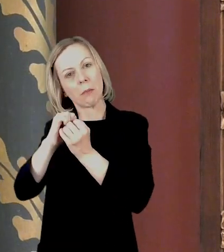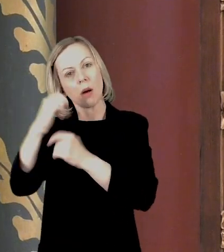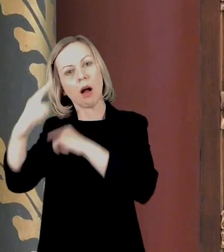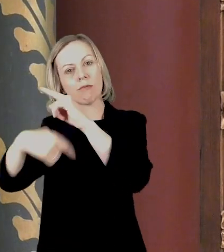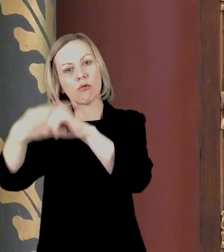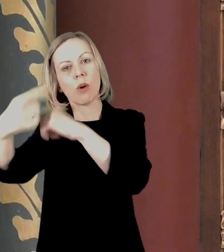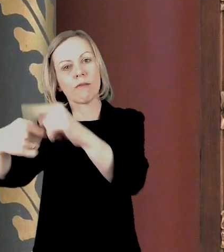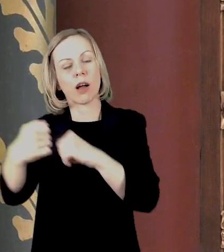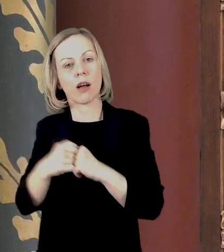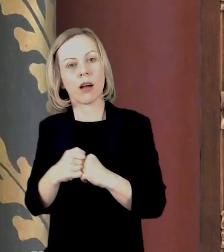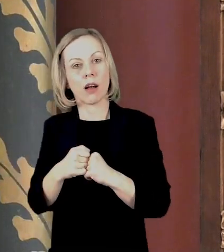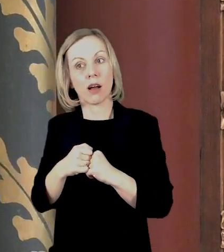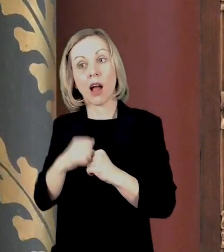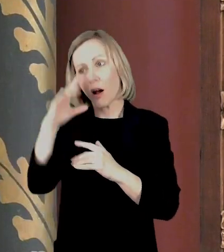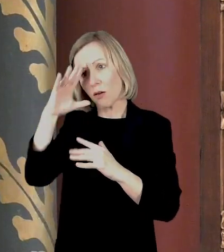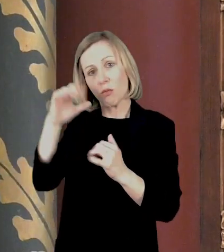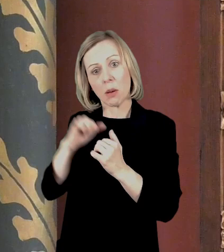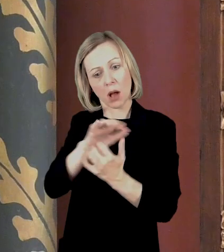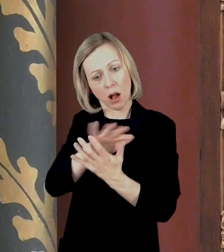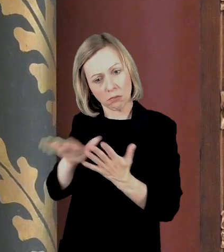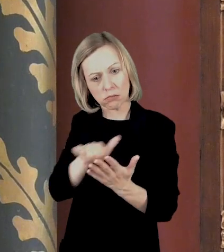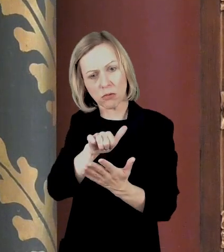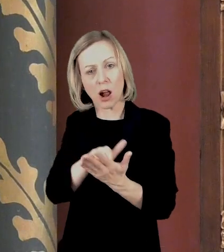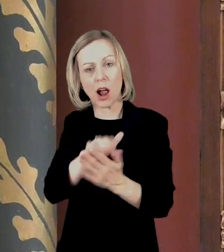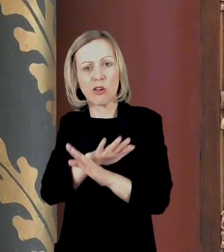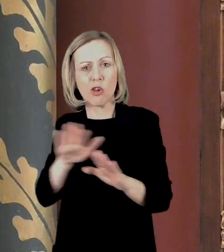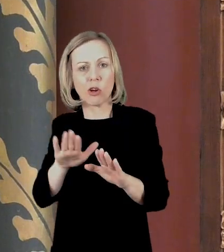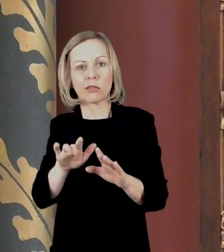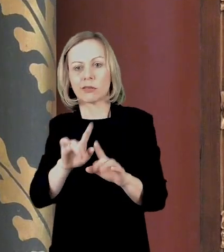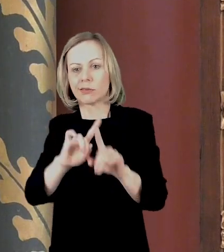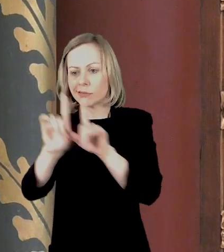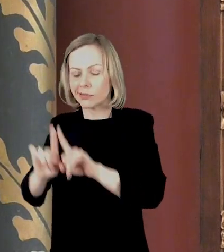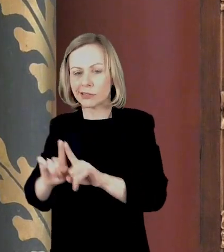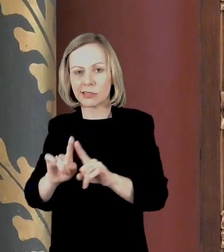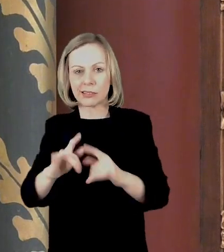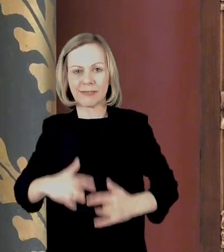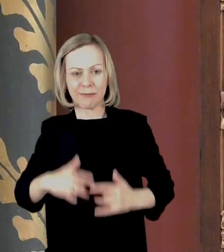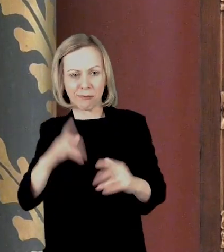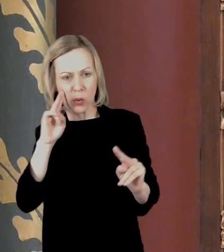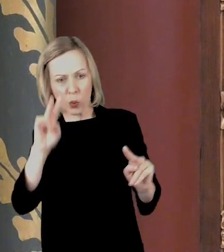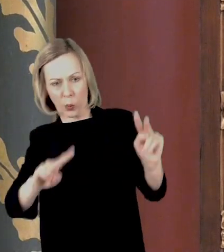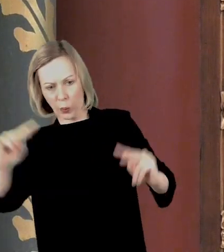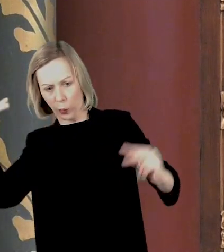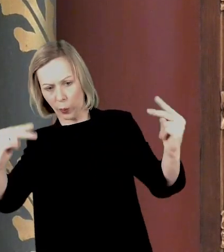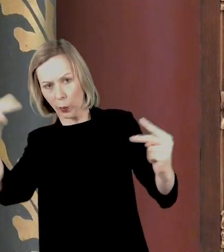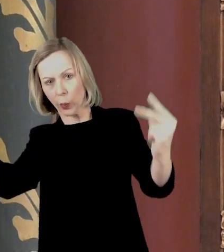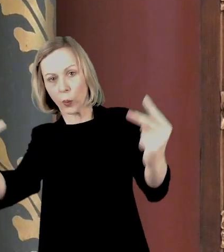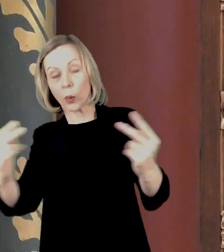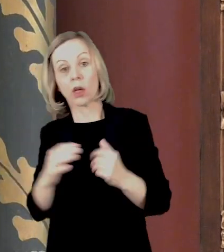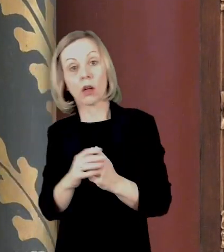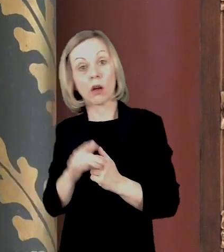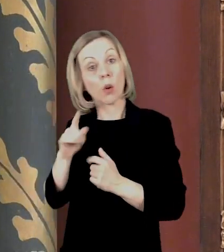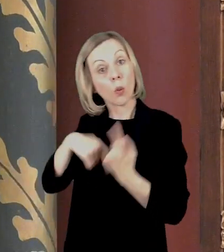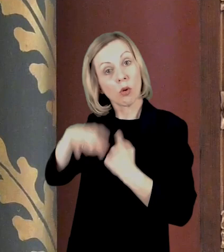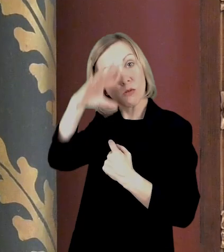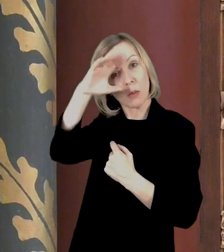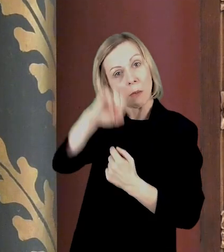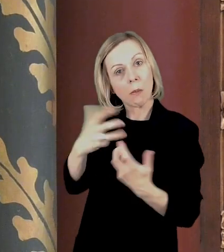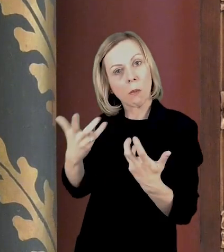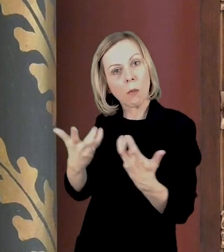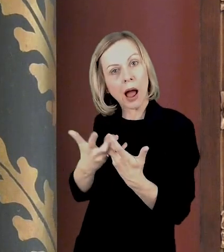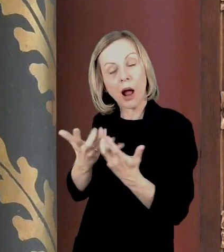remembered. Rather, through Jesus Christ, the God who knows us completely as we